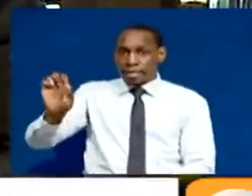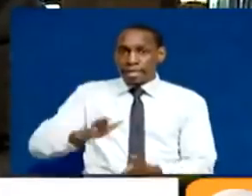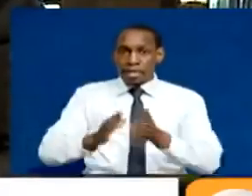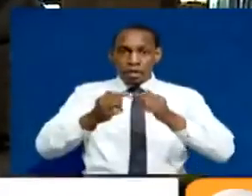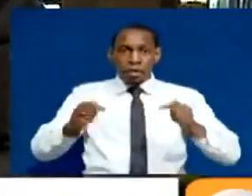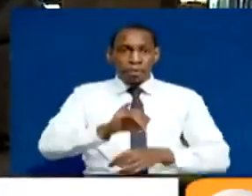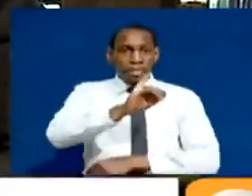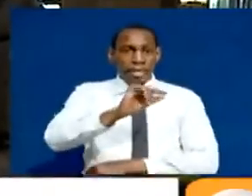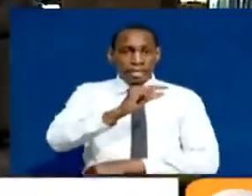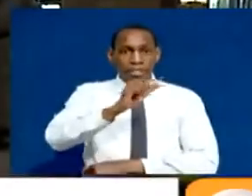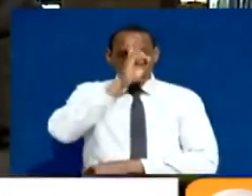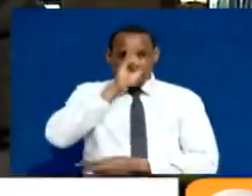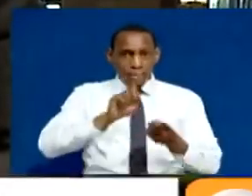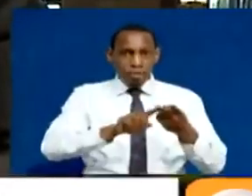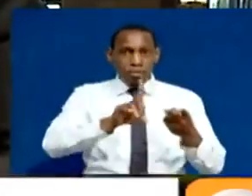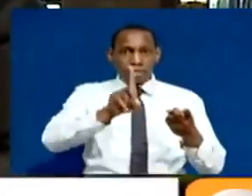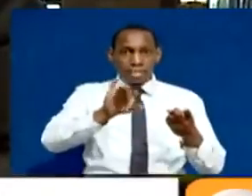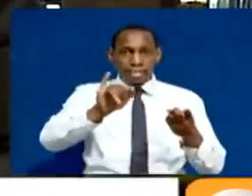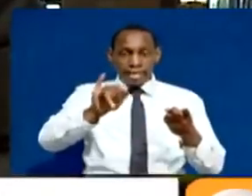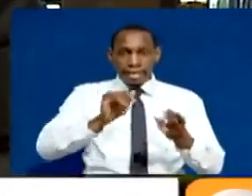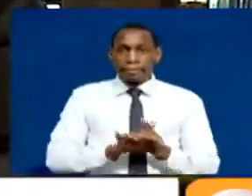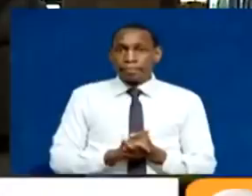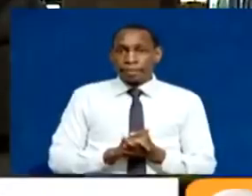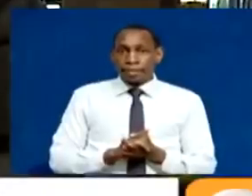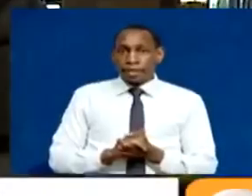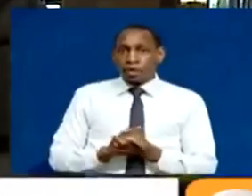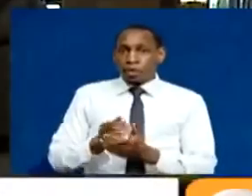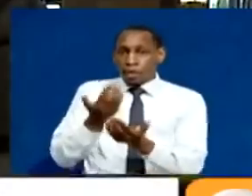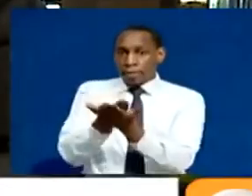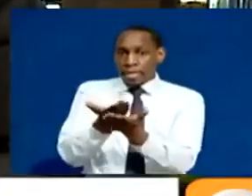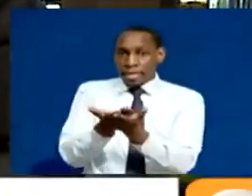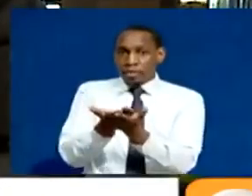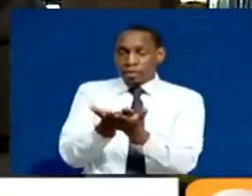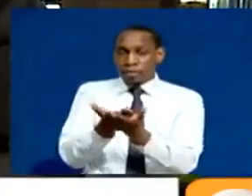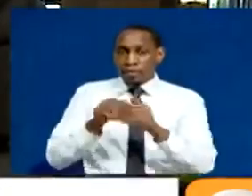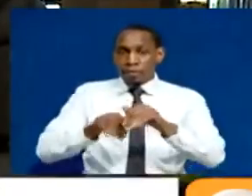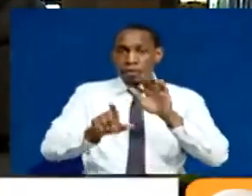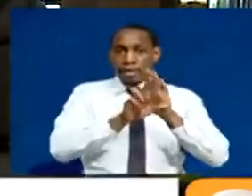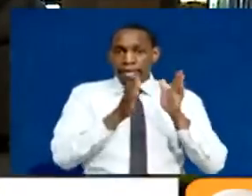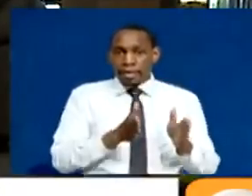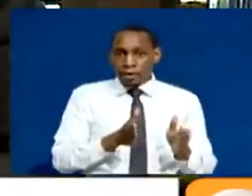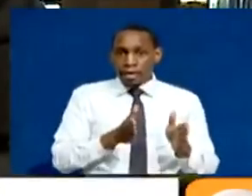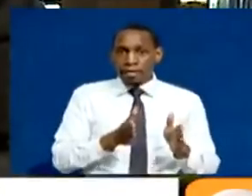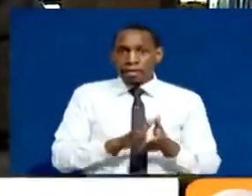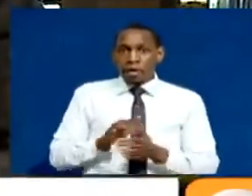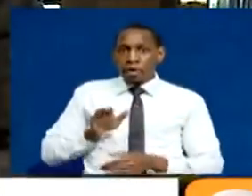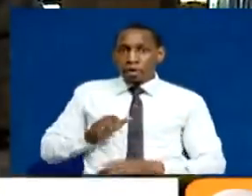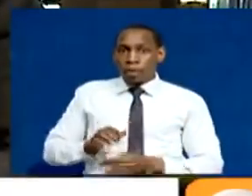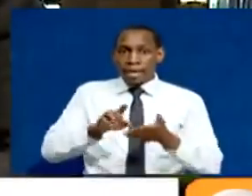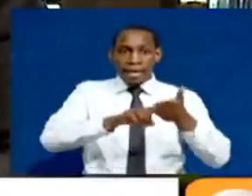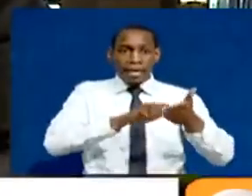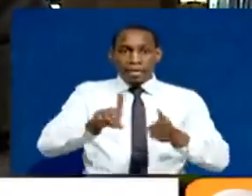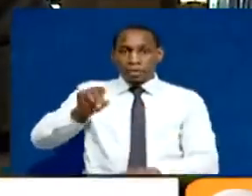against the Inspector General and the Director of Criminal Investigations. Now, in her application, through lawyer Philip Murgor, Wairimu accuses